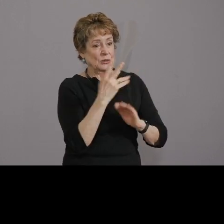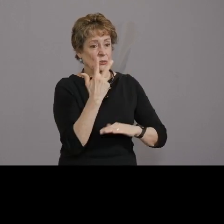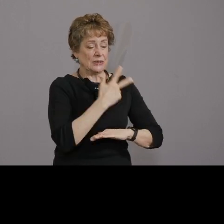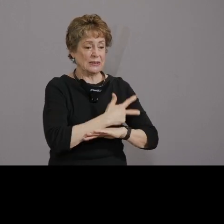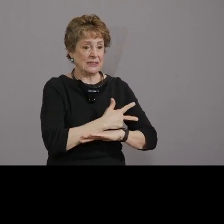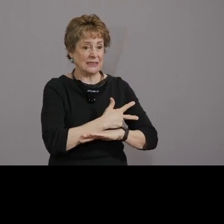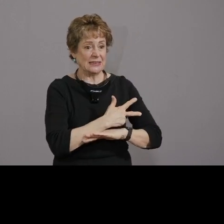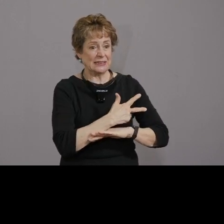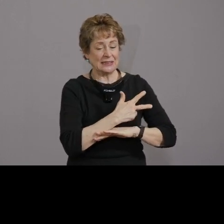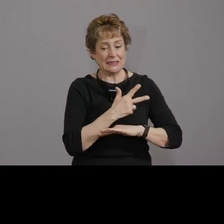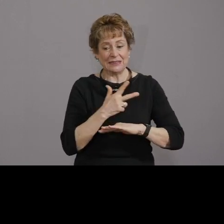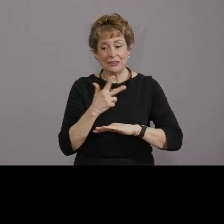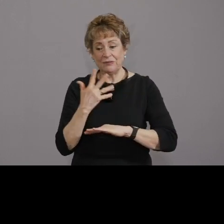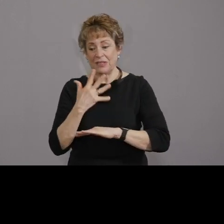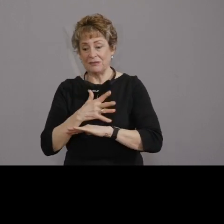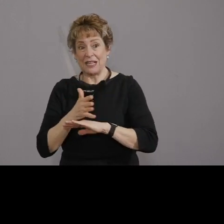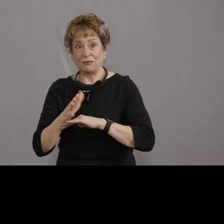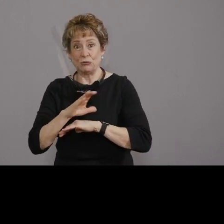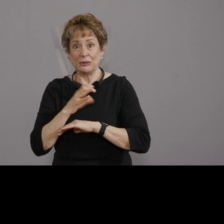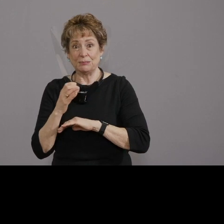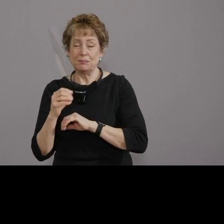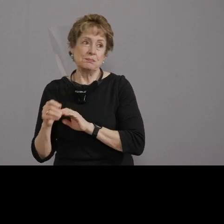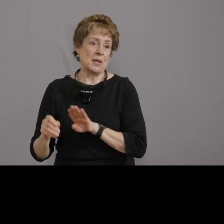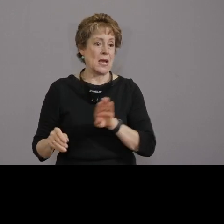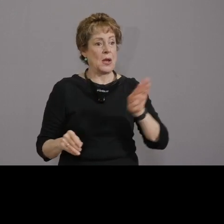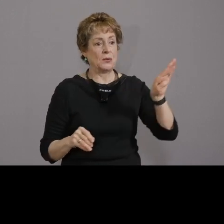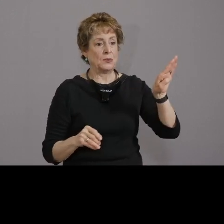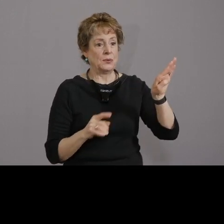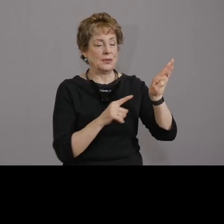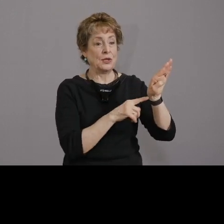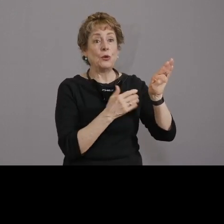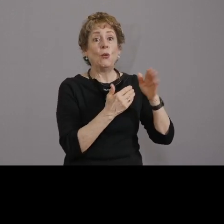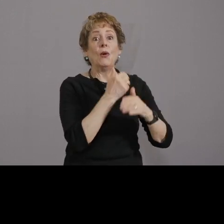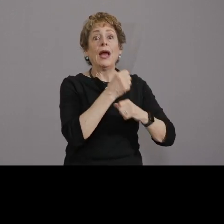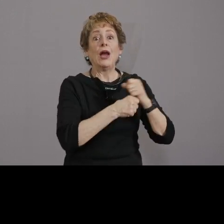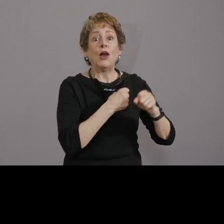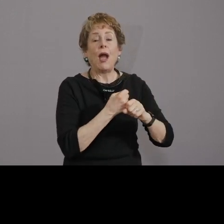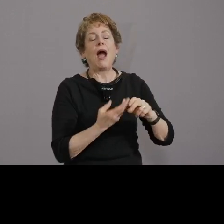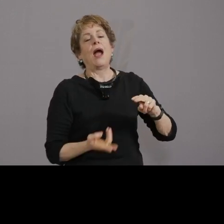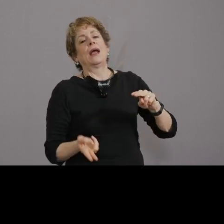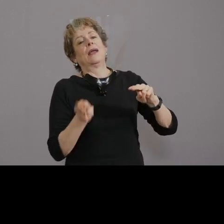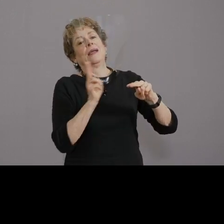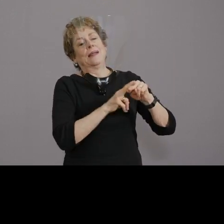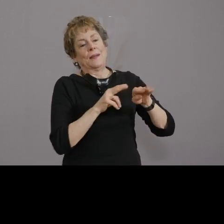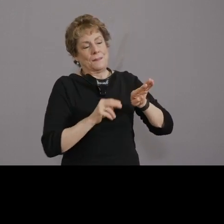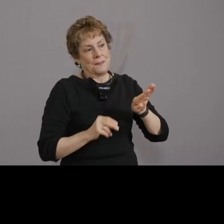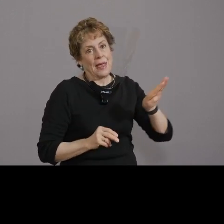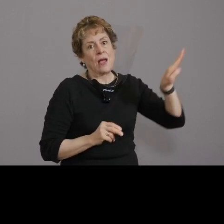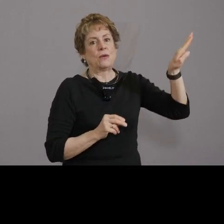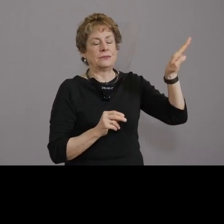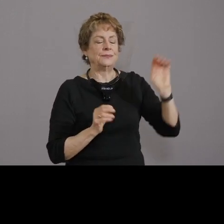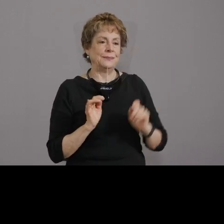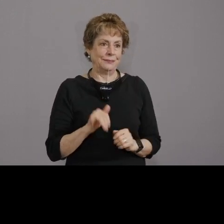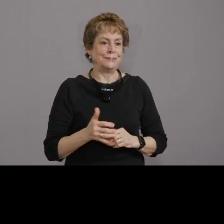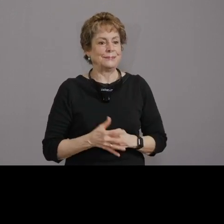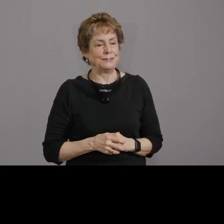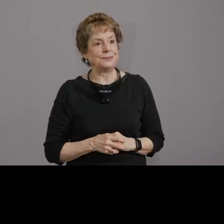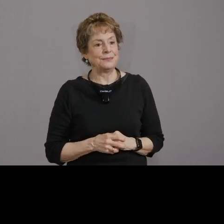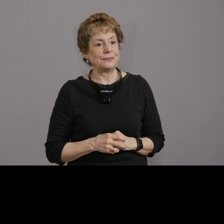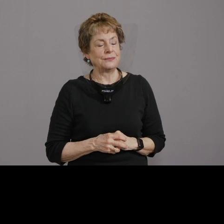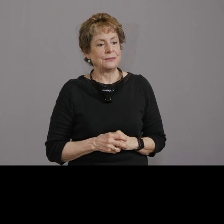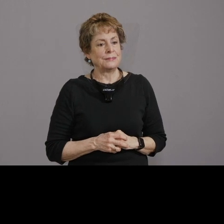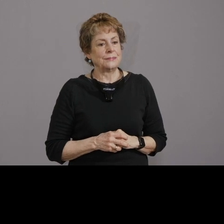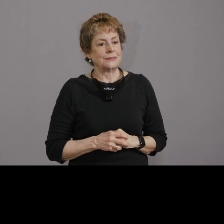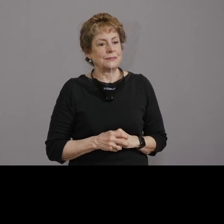Christmas, as well as after New Year's. The week of Christmas, we had over 58,000 cases reported, and the